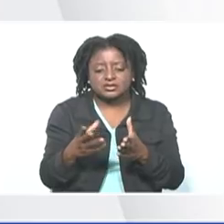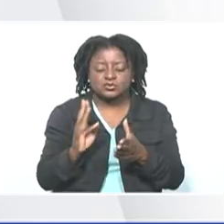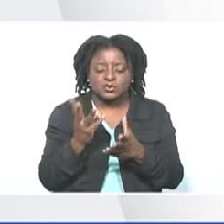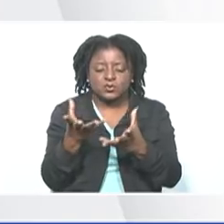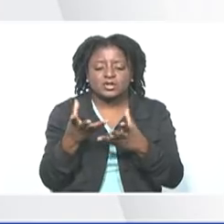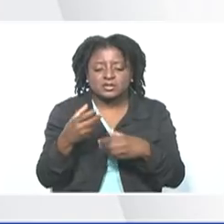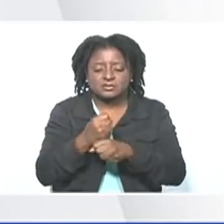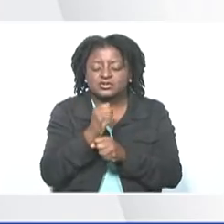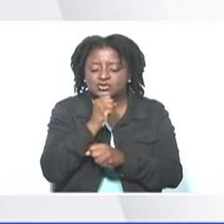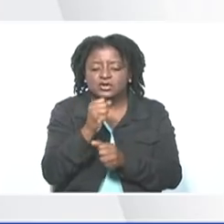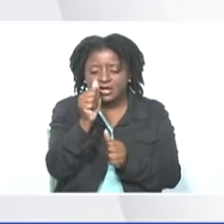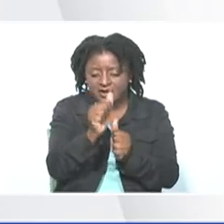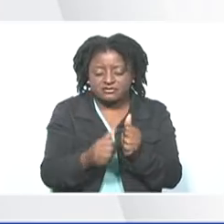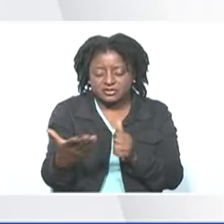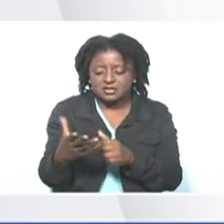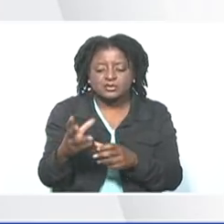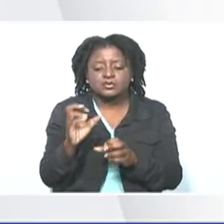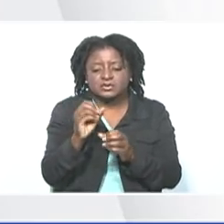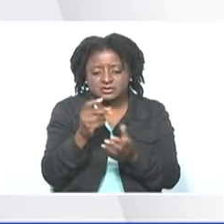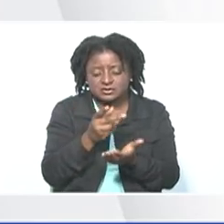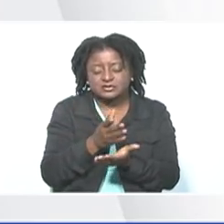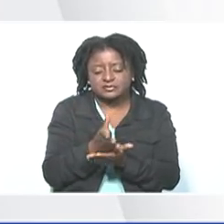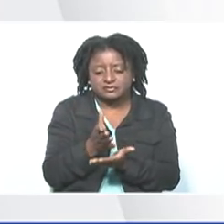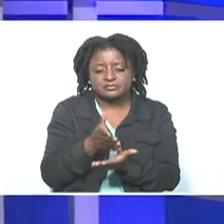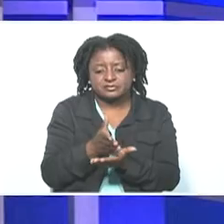that everything was above board.